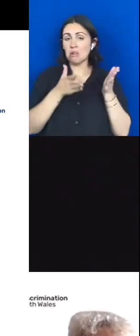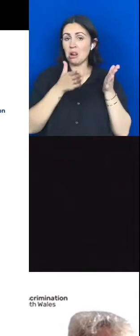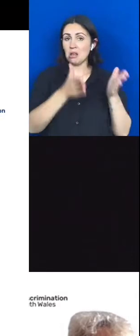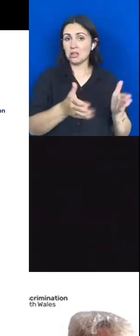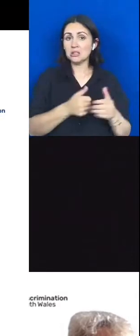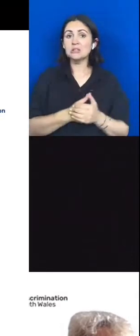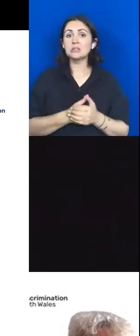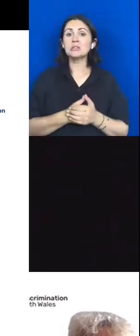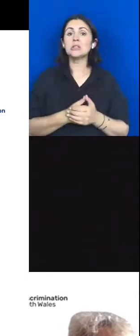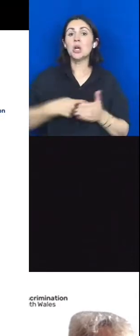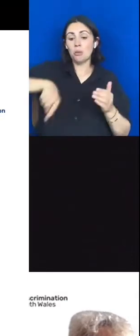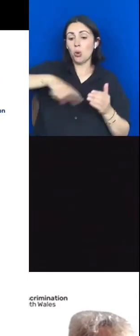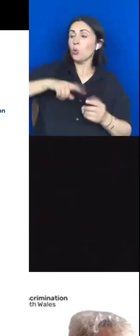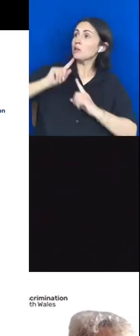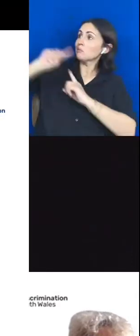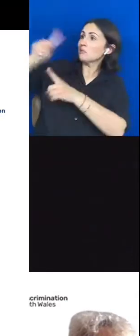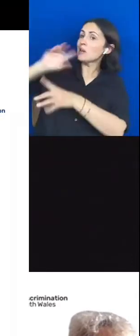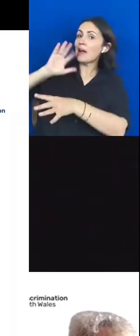issues.